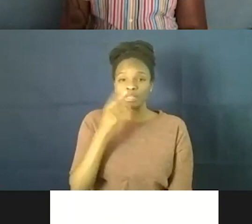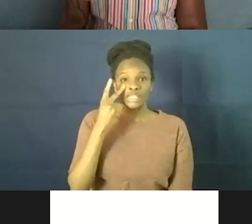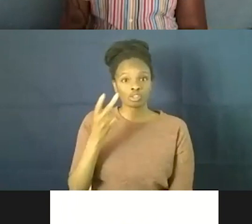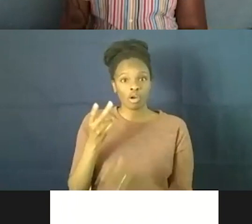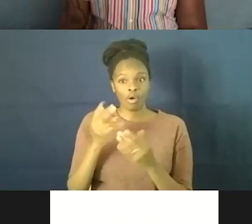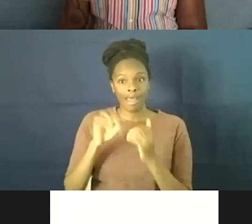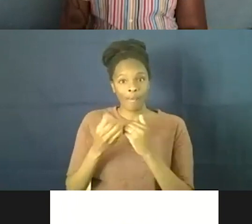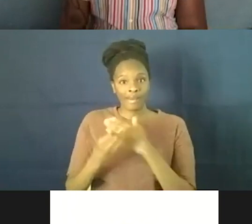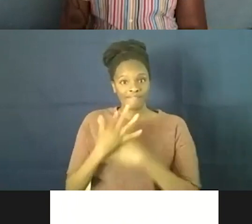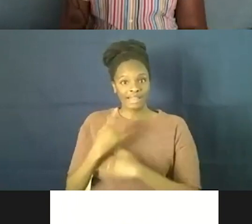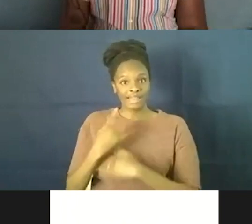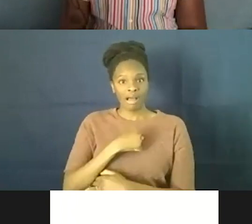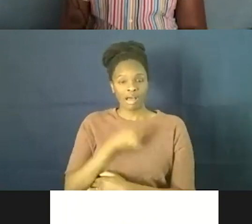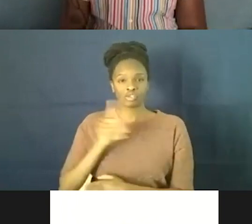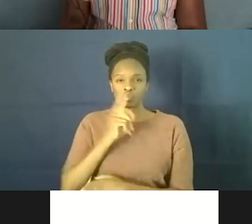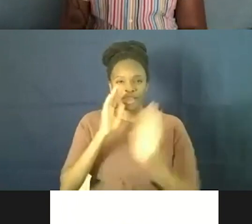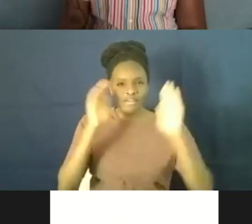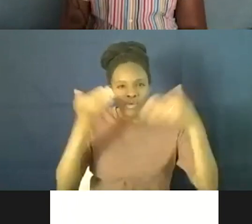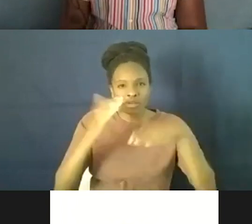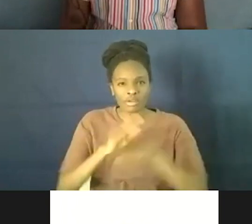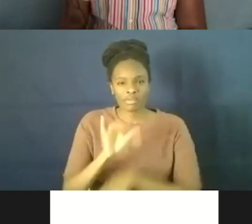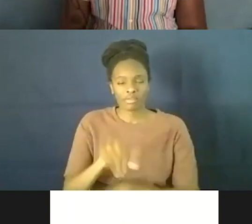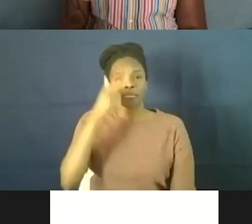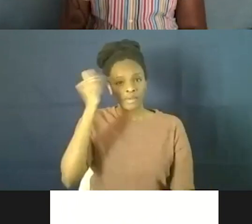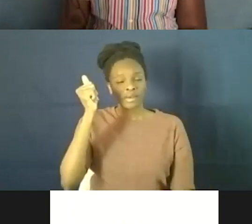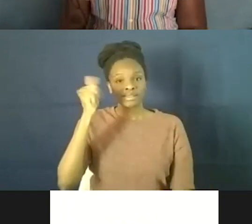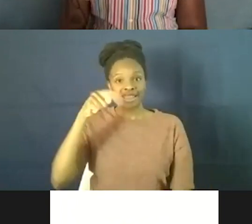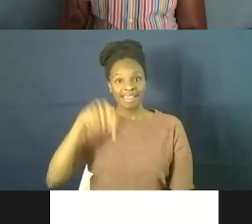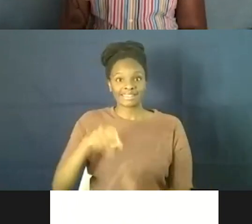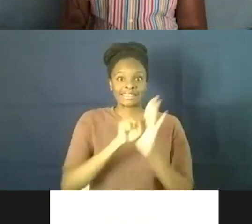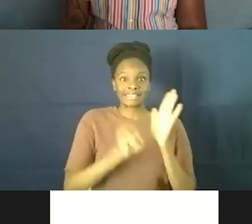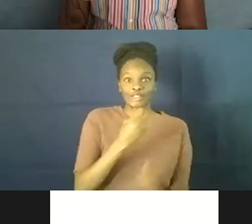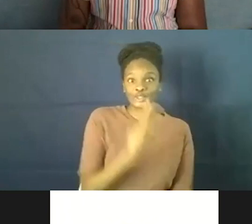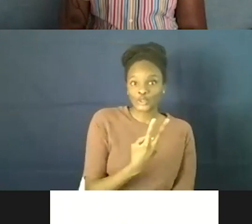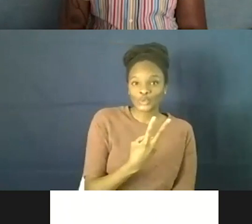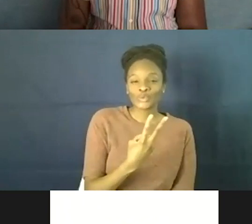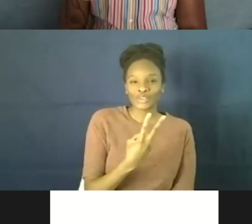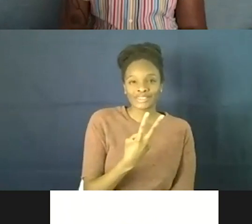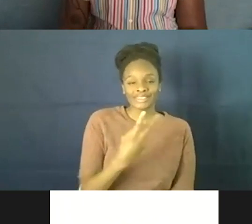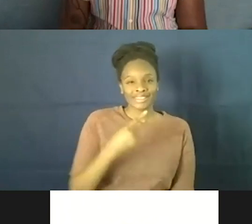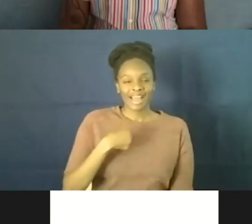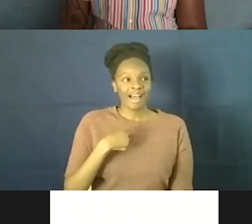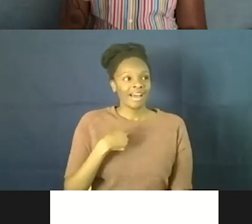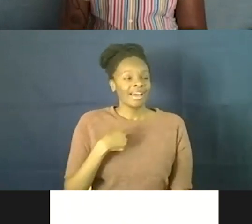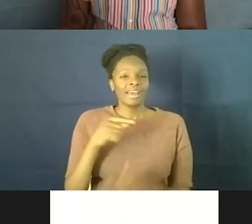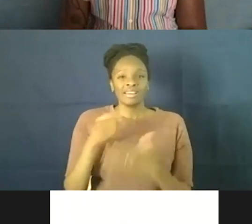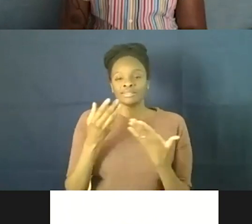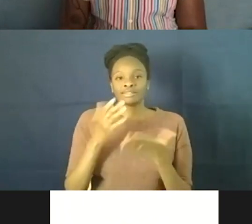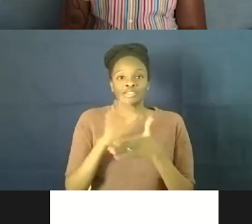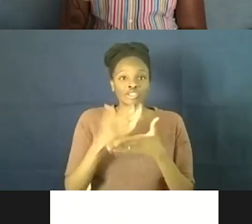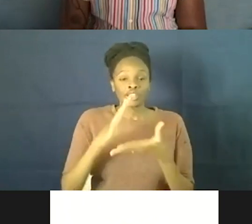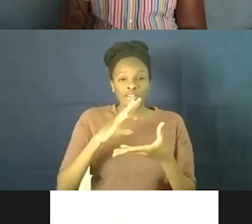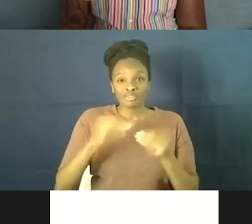really honing in on that. Because, like, this is season two, but, like, you know, I told the story of a loss in